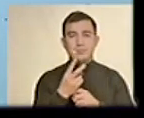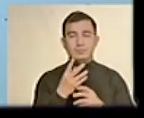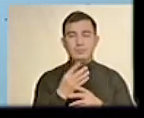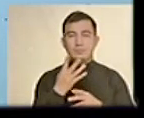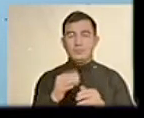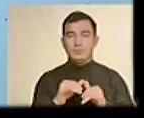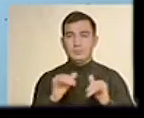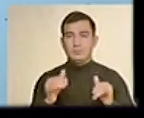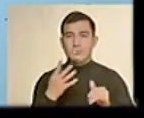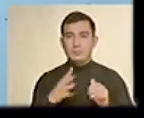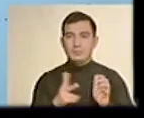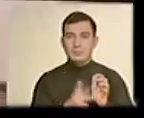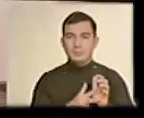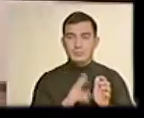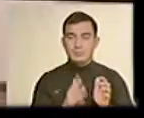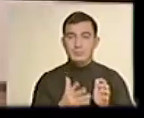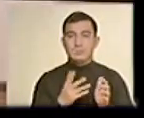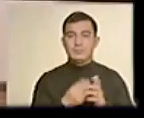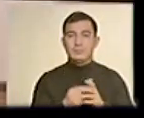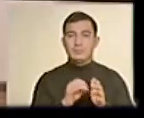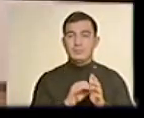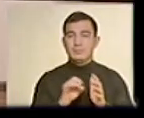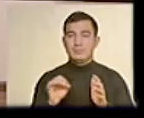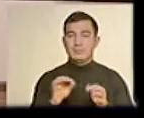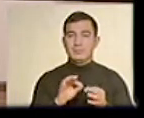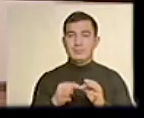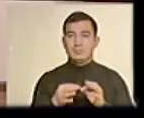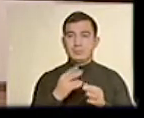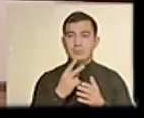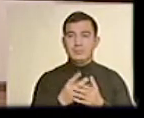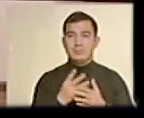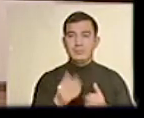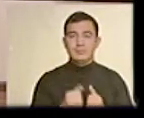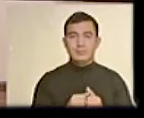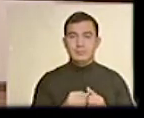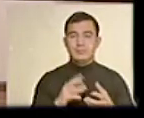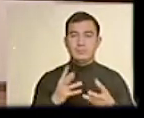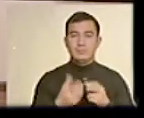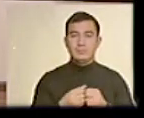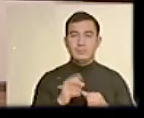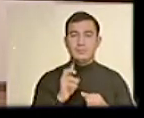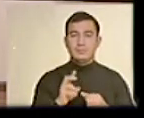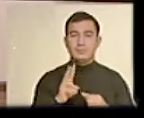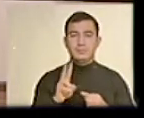ab plus 4 ni kvadrat 16 b kvadrat.